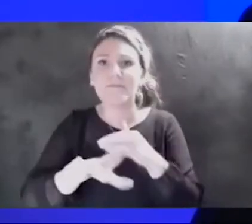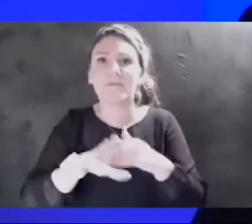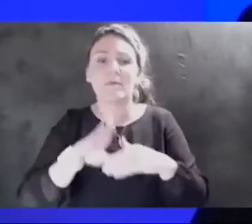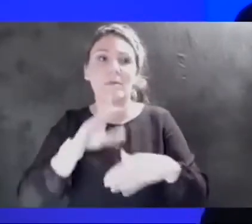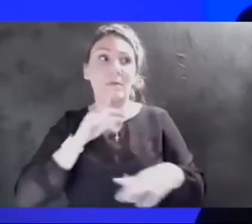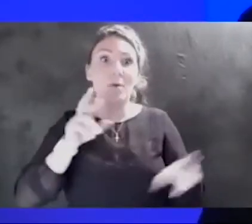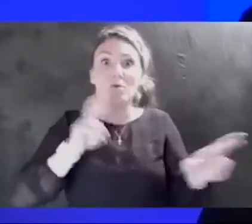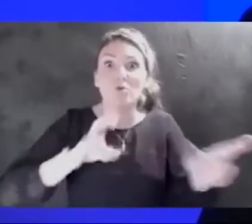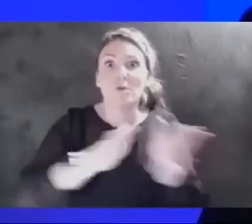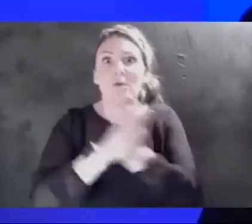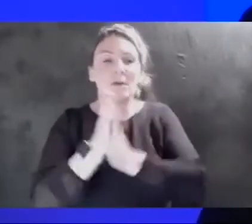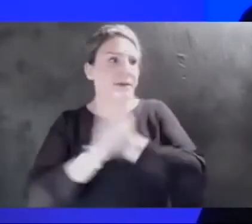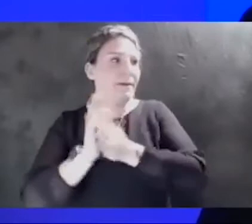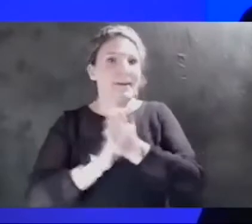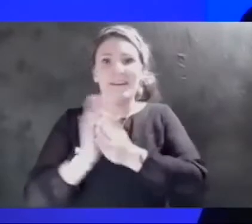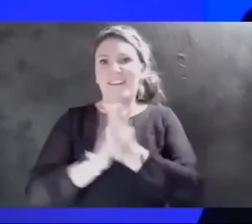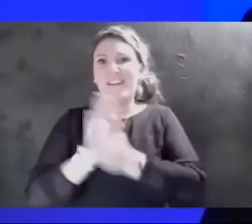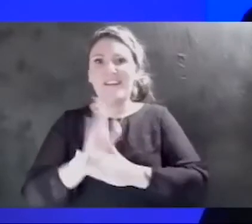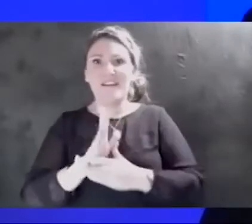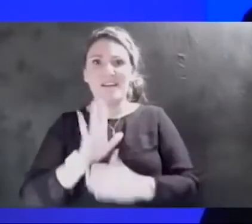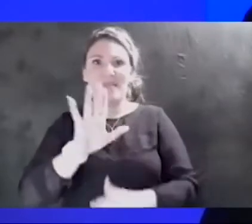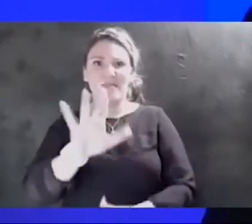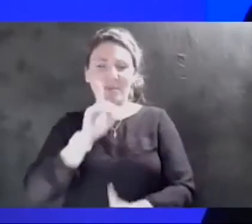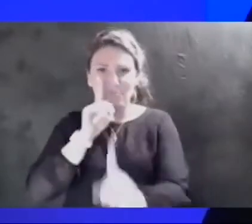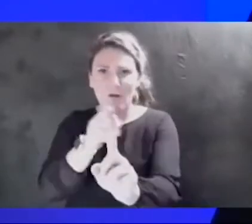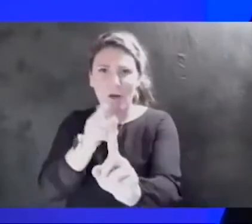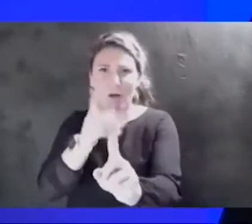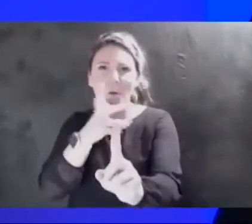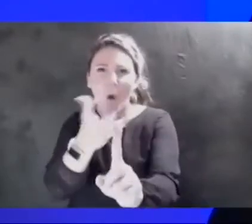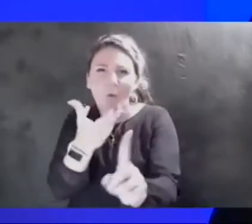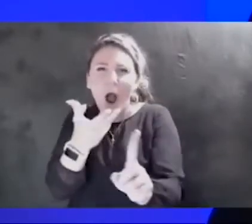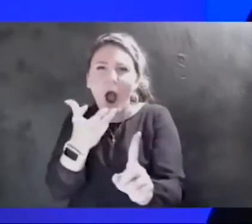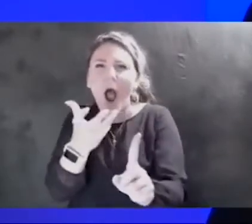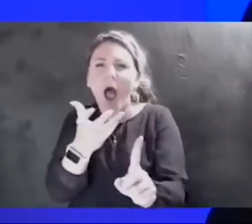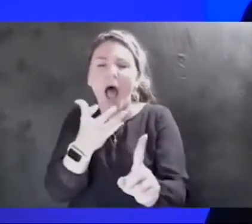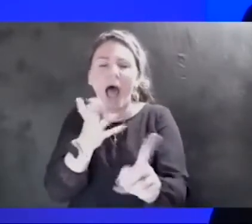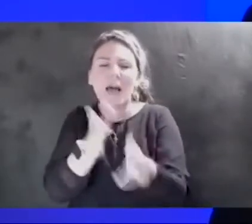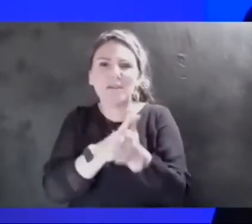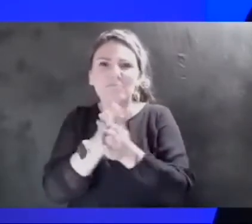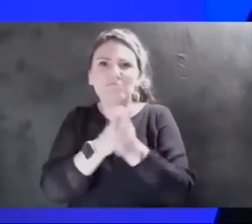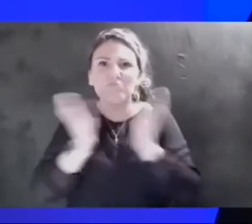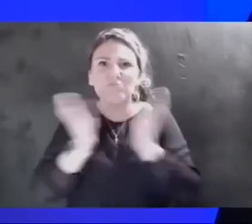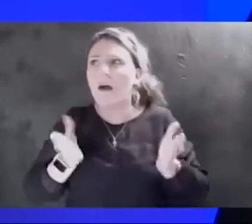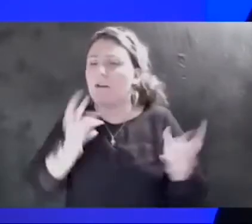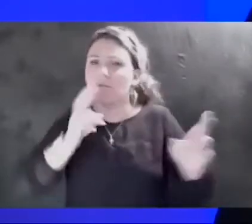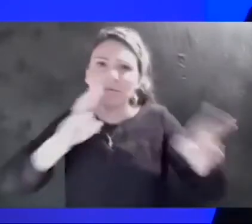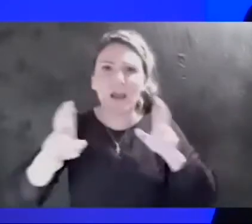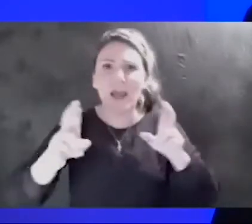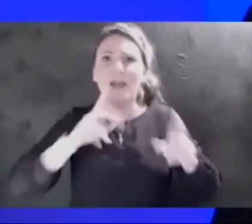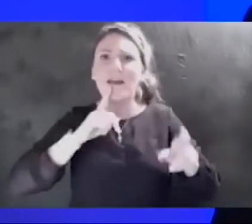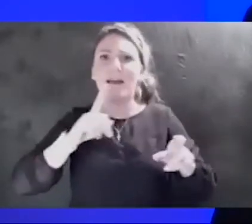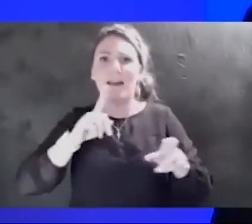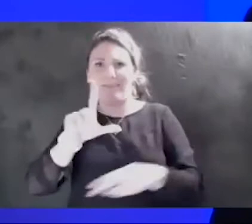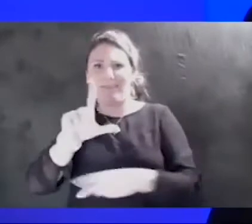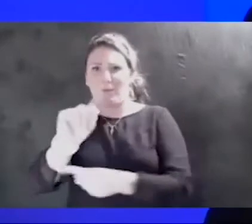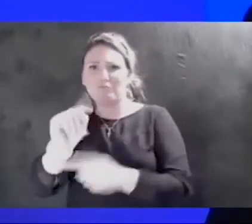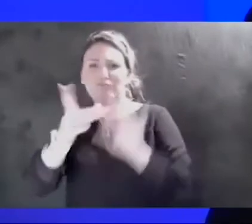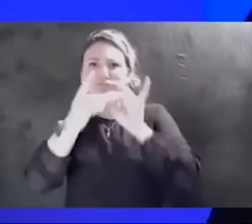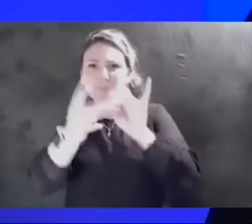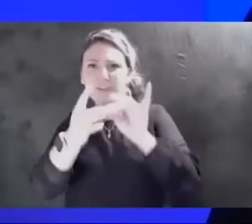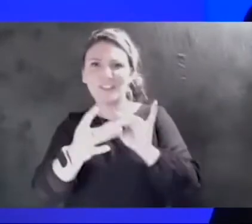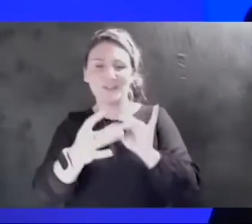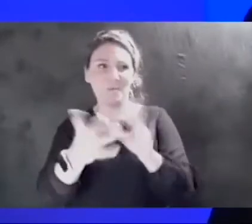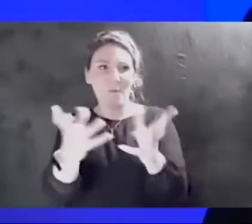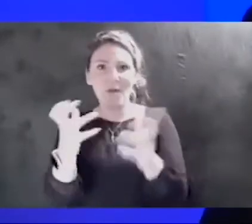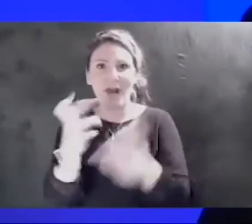so mission-oriented, and they're so driven, and they talk about long-term relationships with patients, that this is